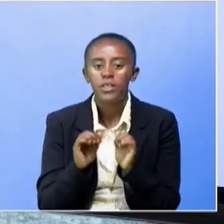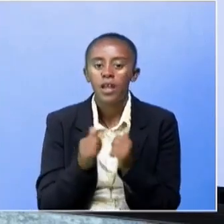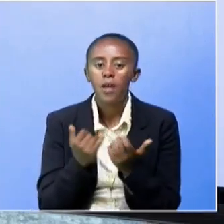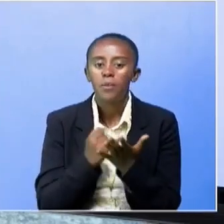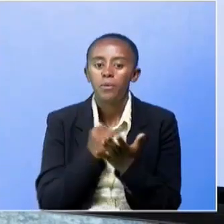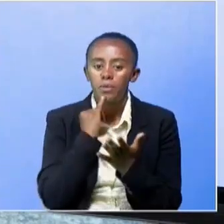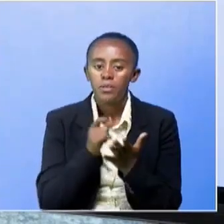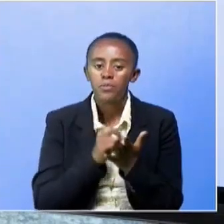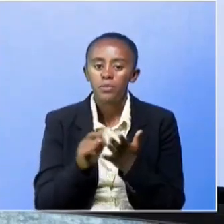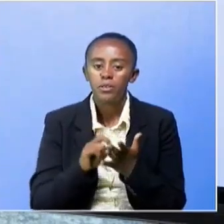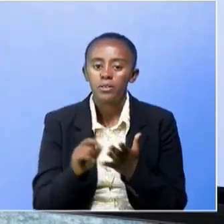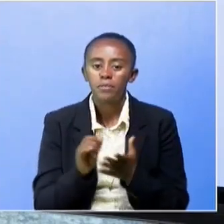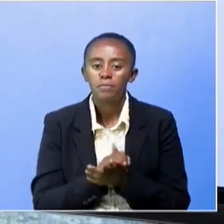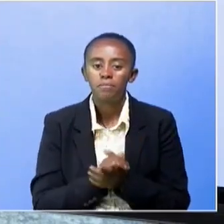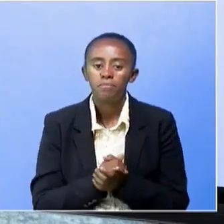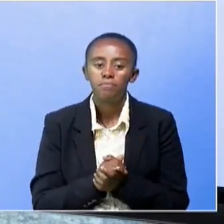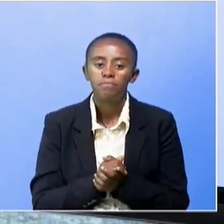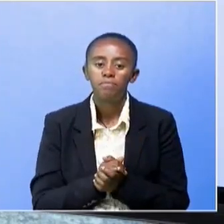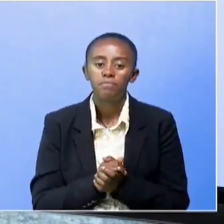is written.